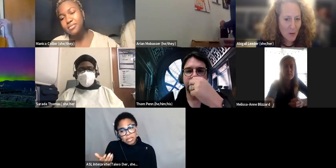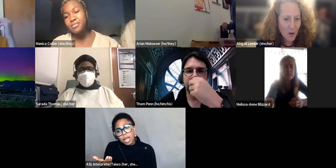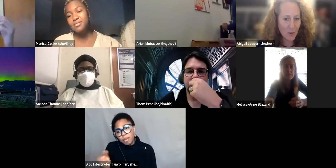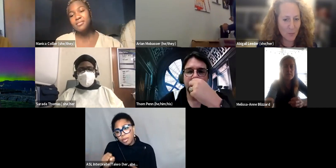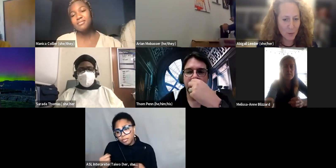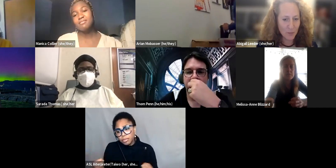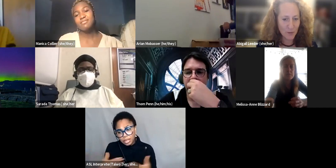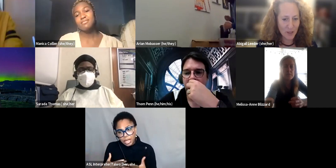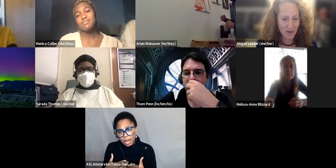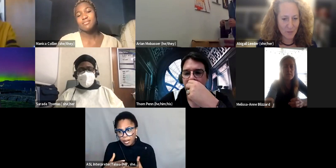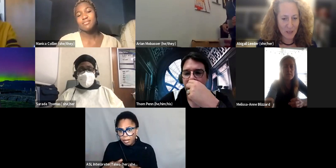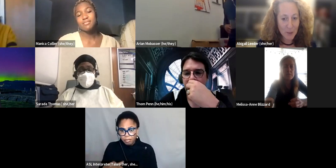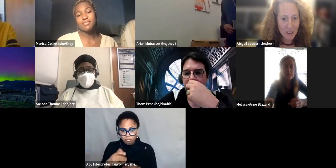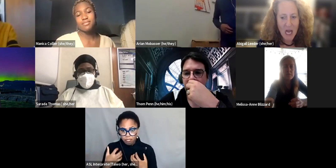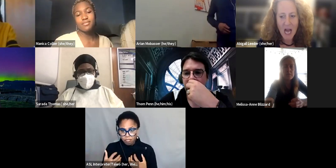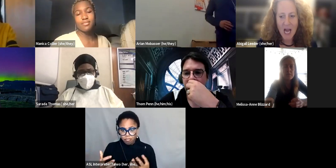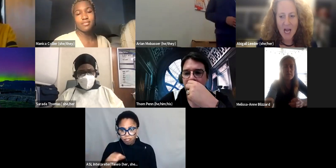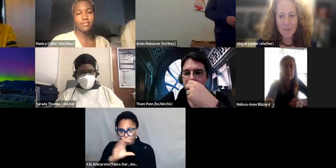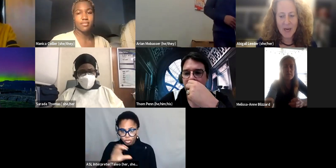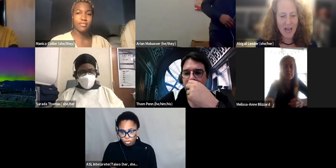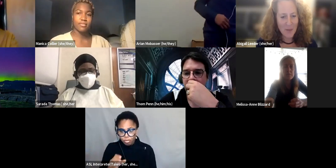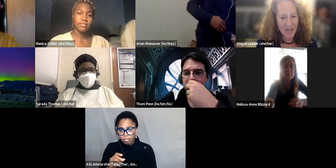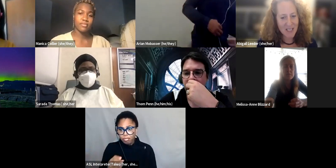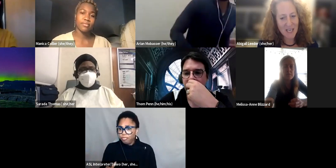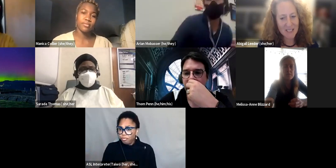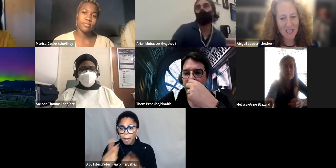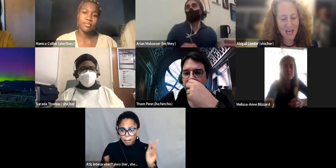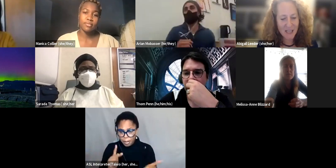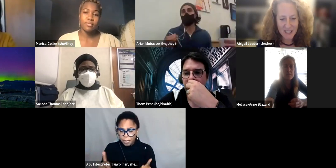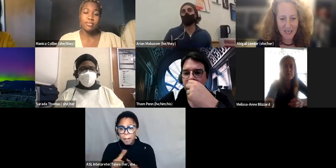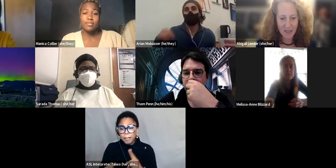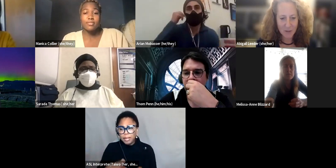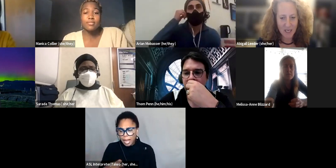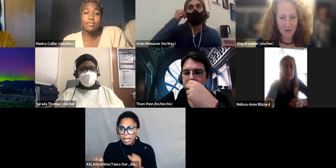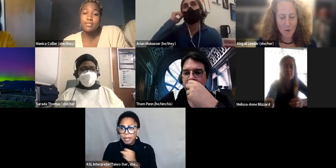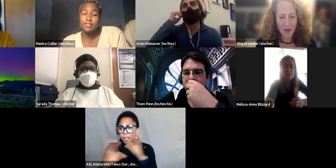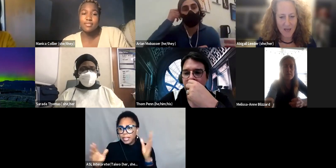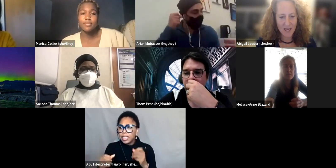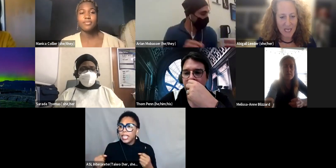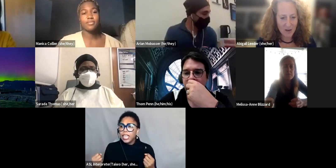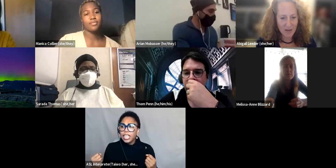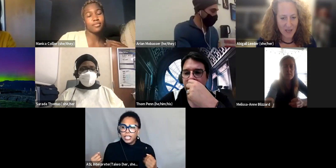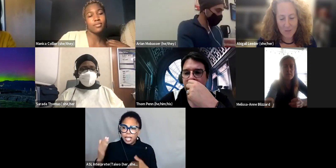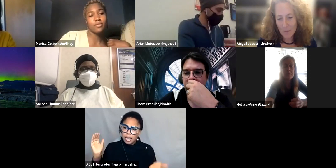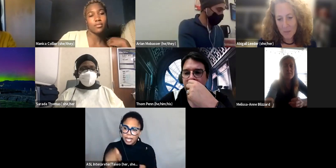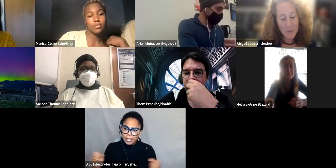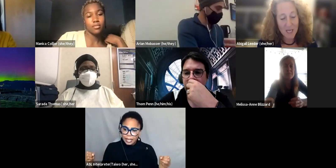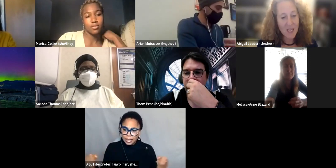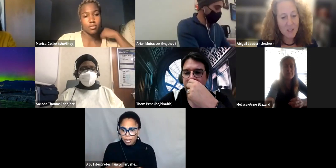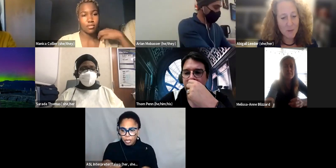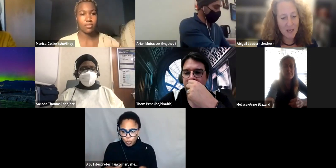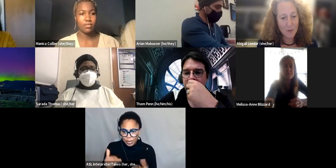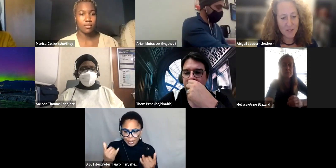you know, a whole room full of people, but I imagine that it's a lot less scary doing it here than it might